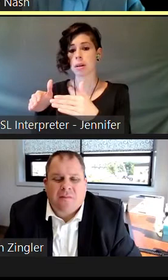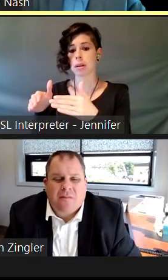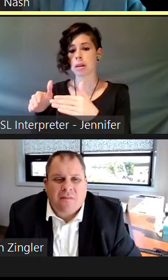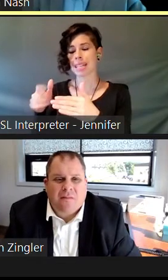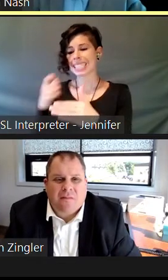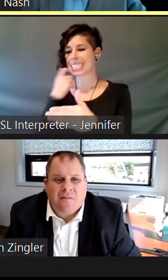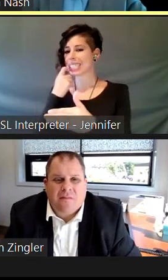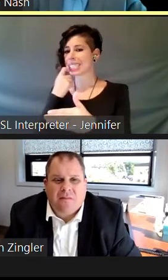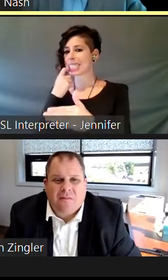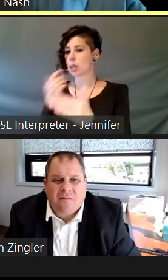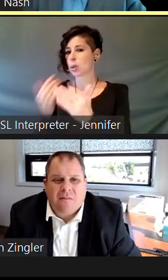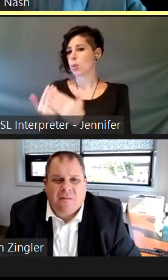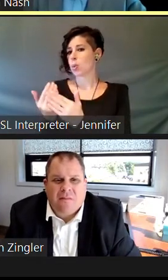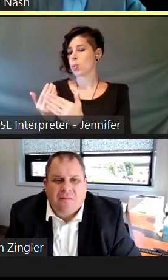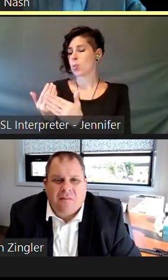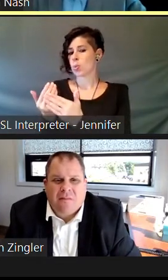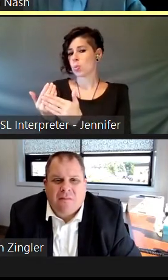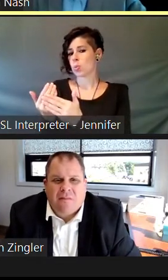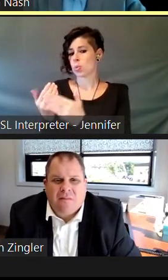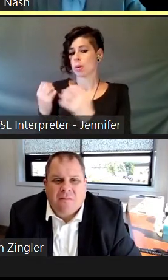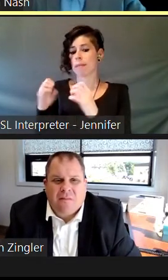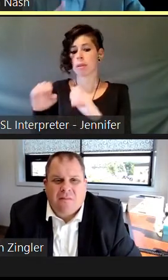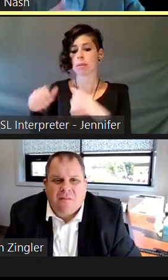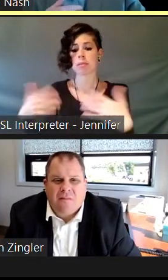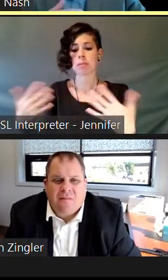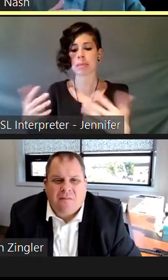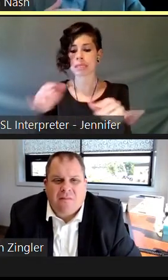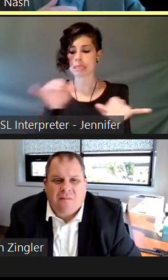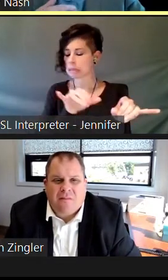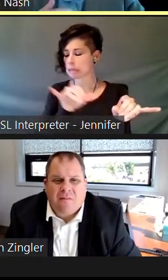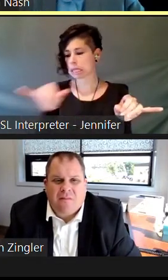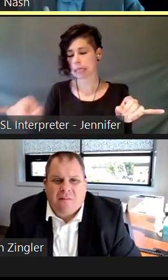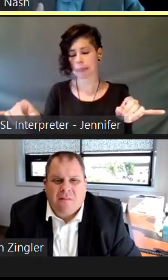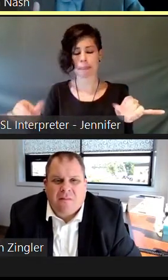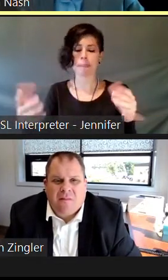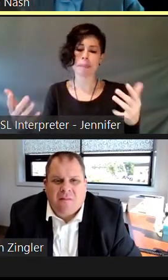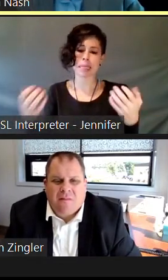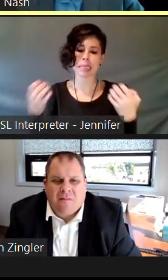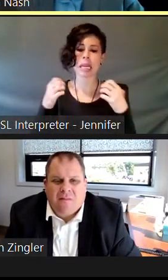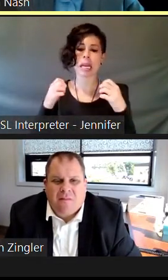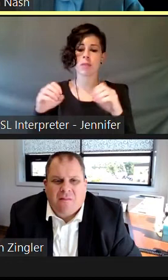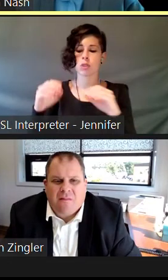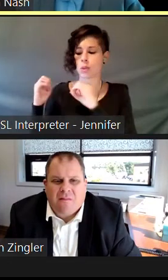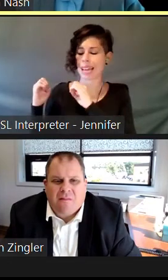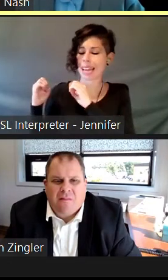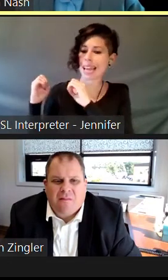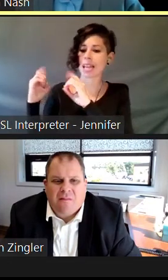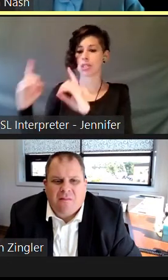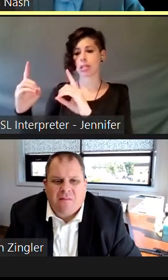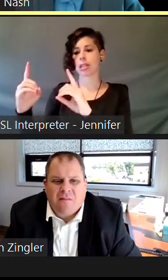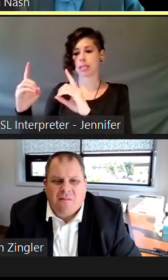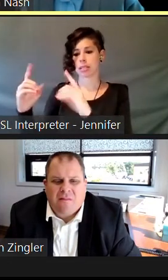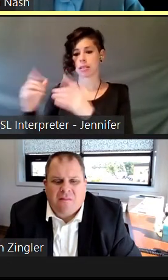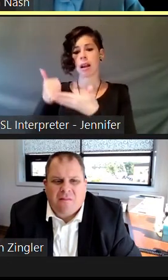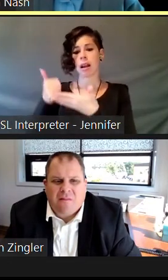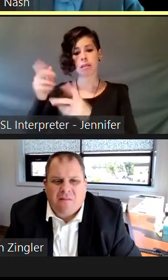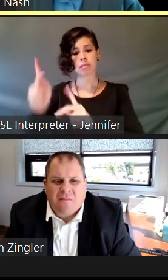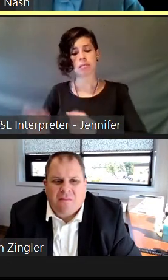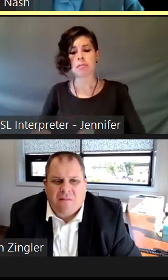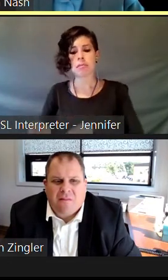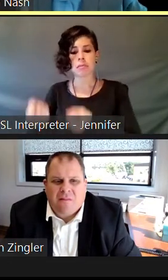latest effort that we have to have, which is the same. It's an effort to educate and to help people understand